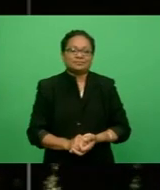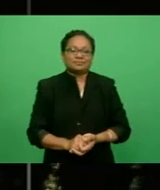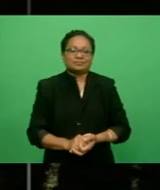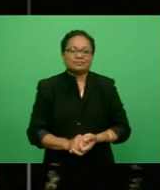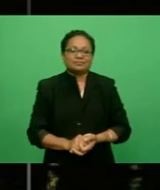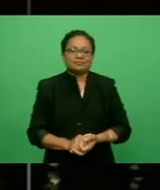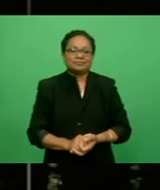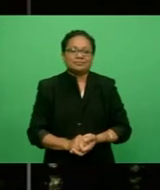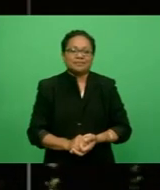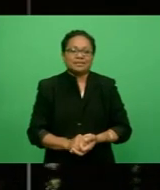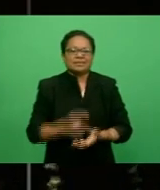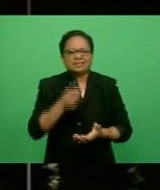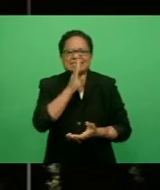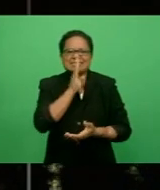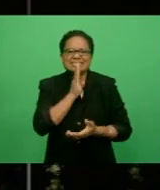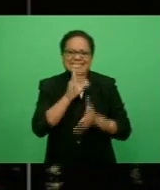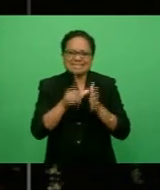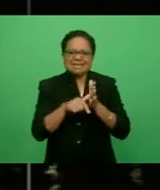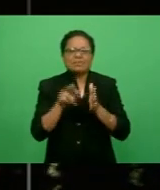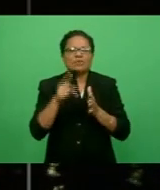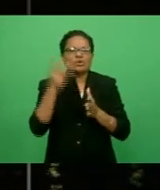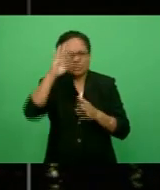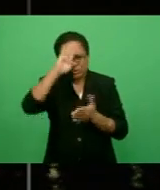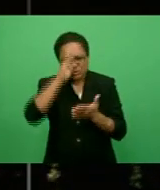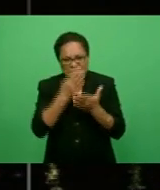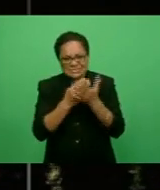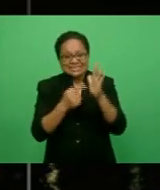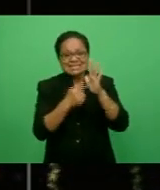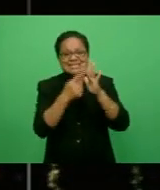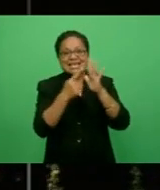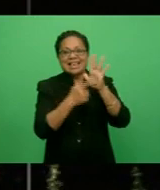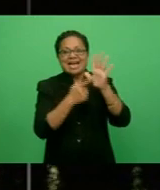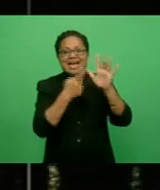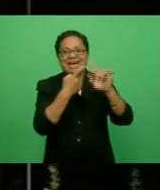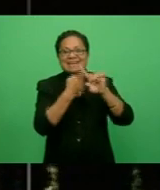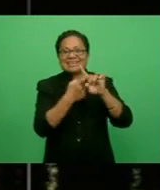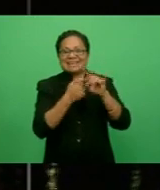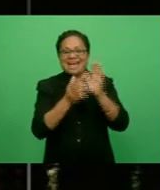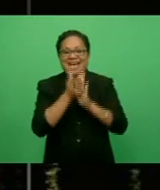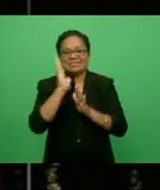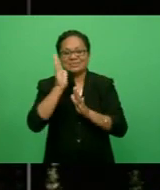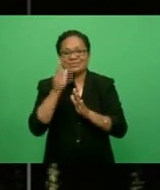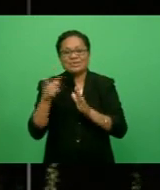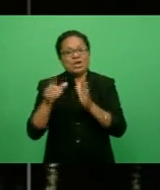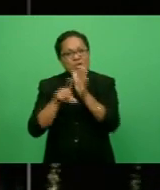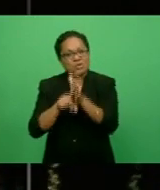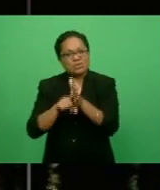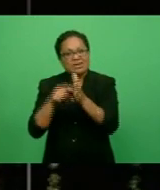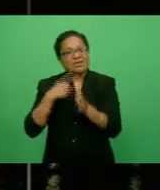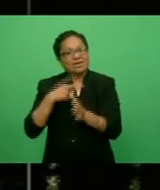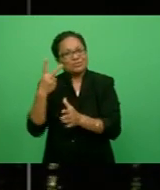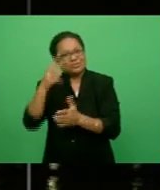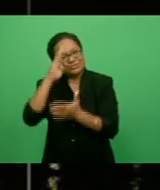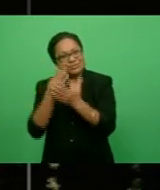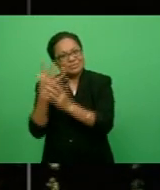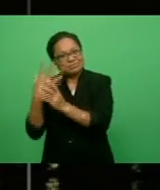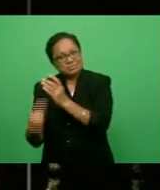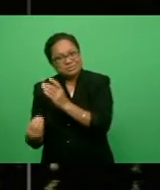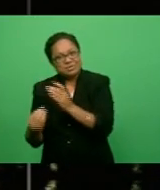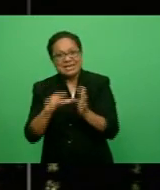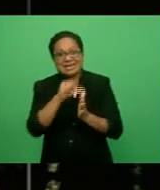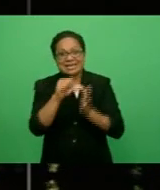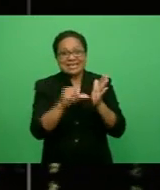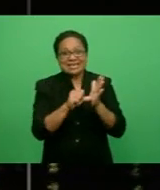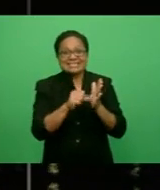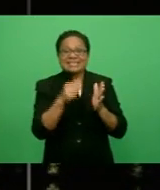was a sole moment for students of Tilak High School as they bid farewell to two of their own who drowned last week. 18-year-old Shivnil